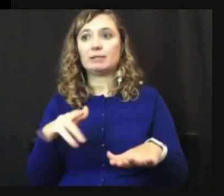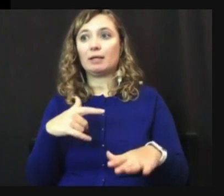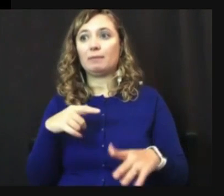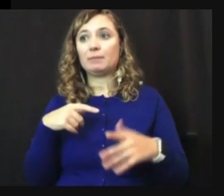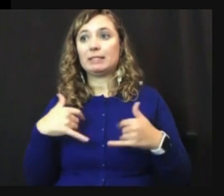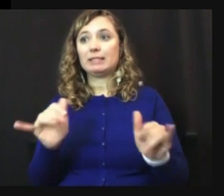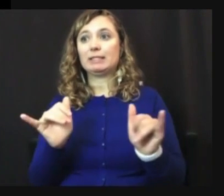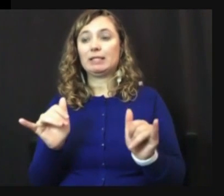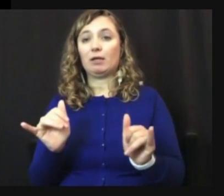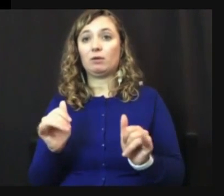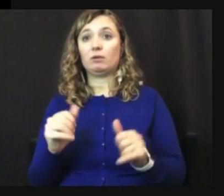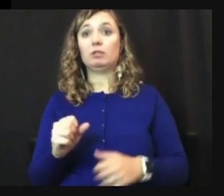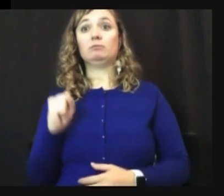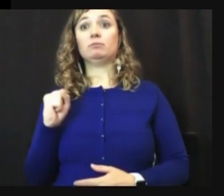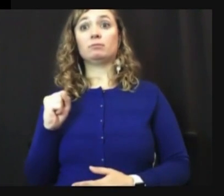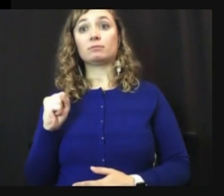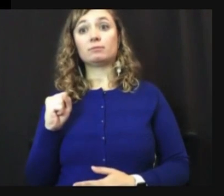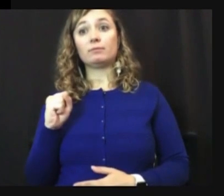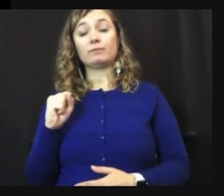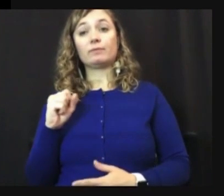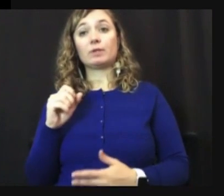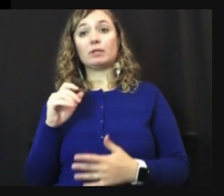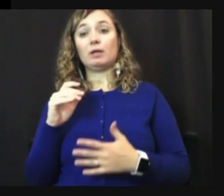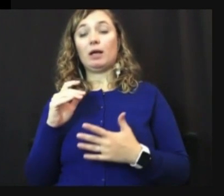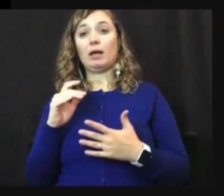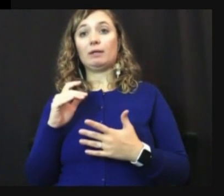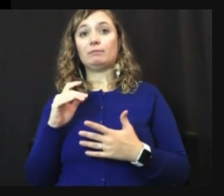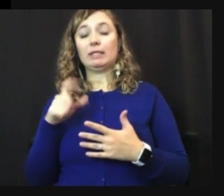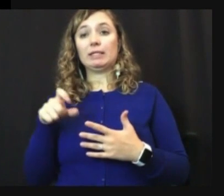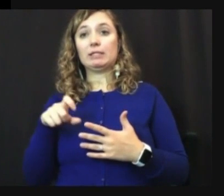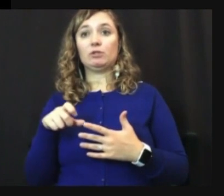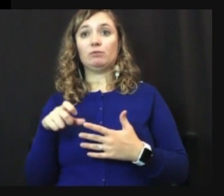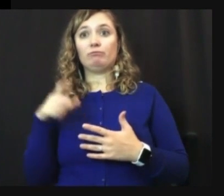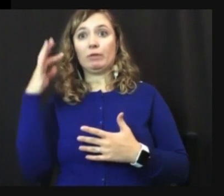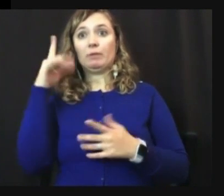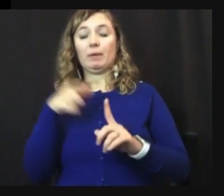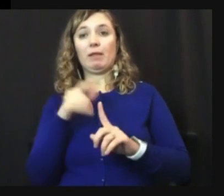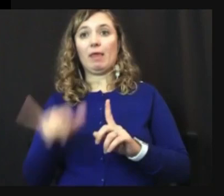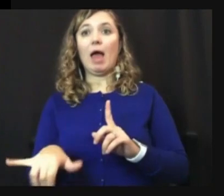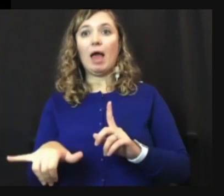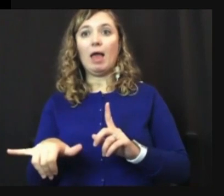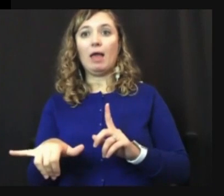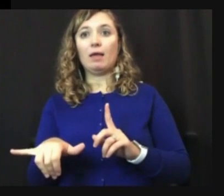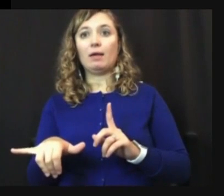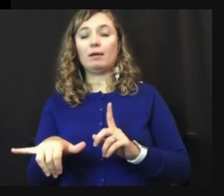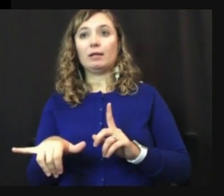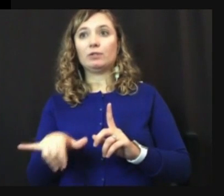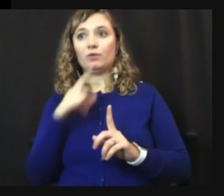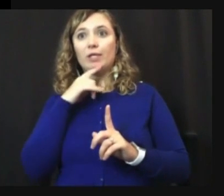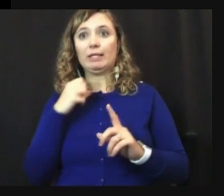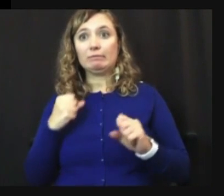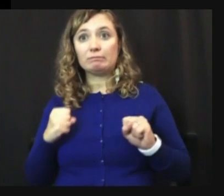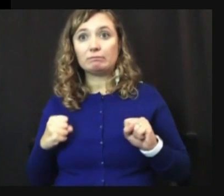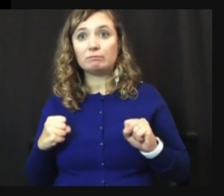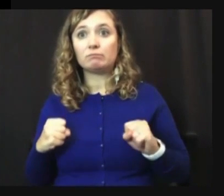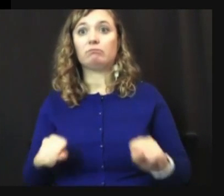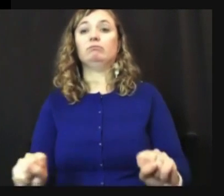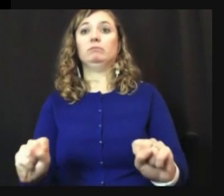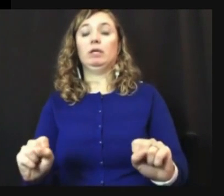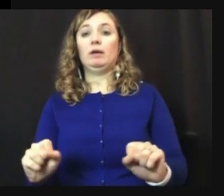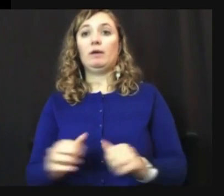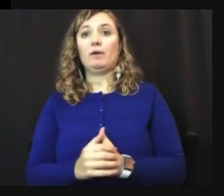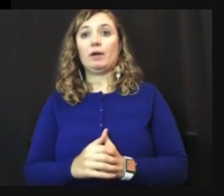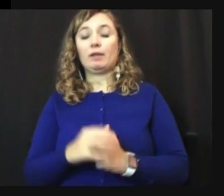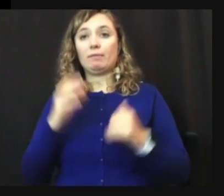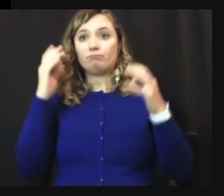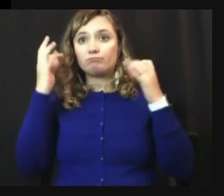I still have to think about that. I have to think about all this effort that I'm putting into my body. And so